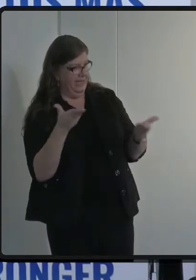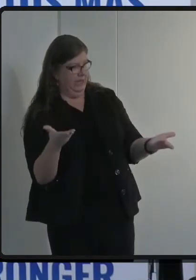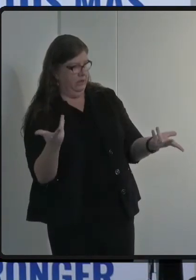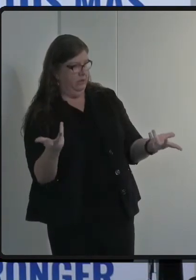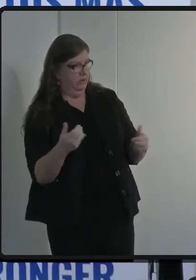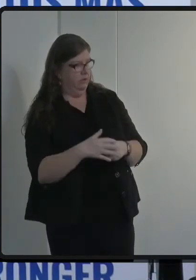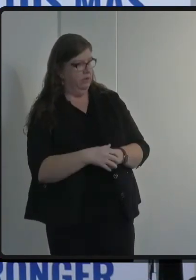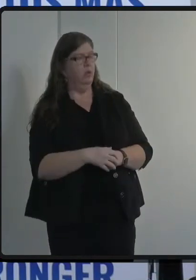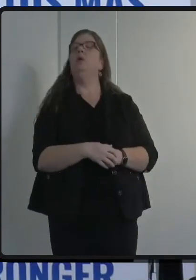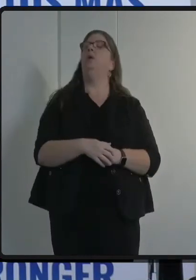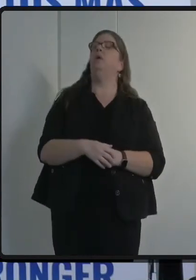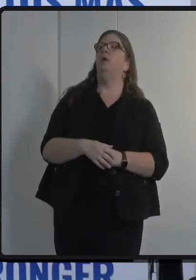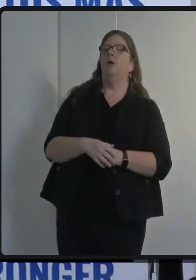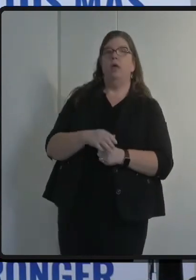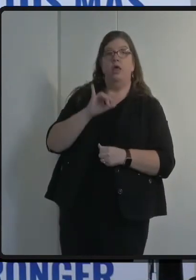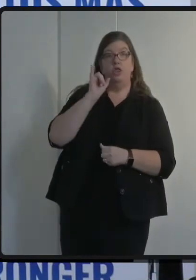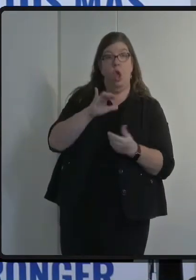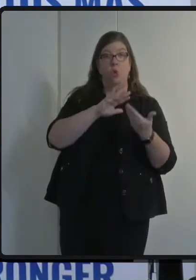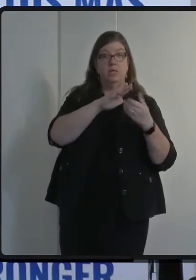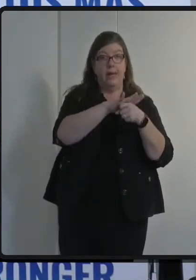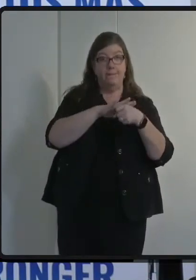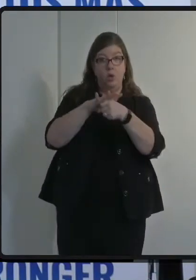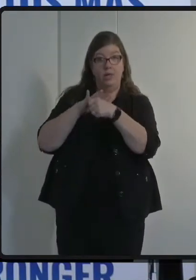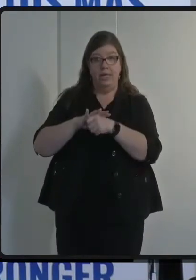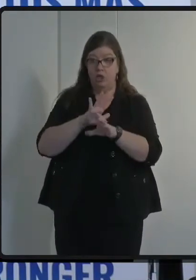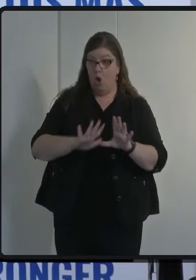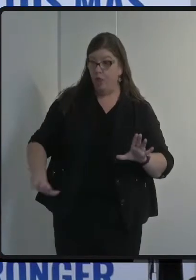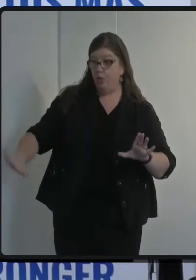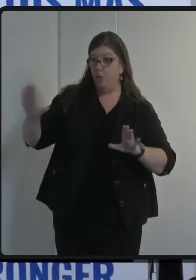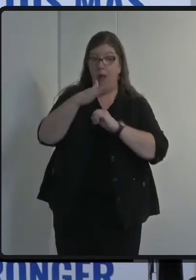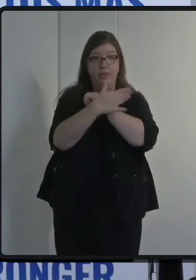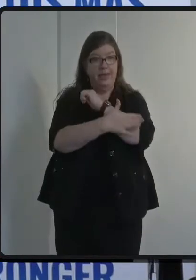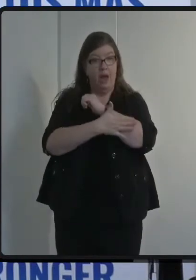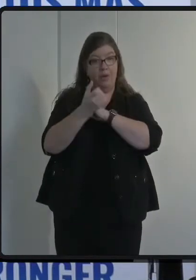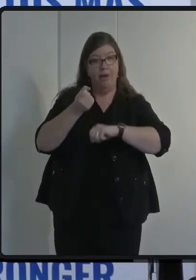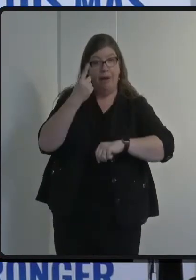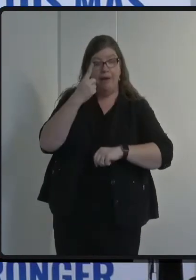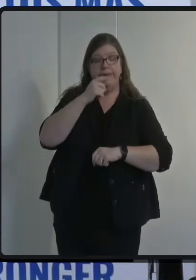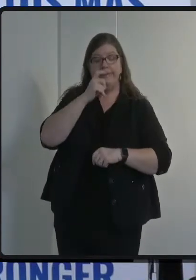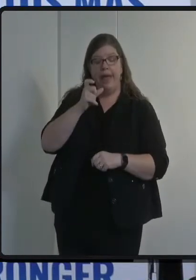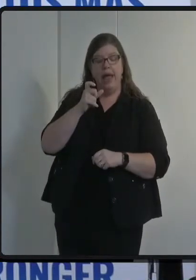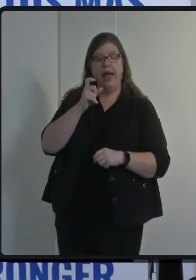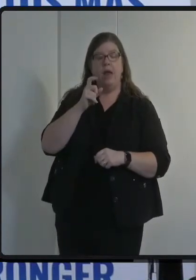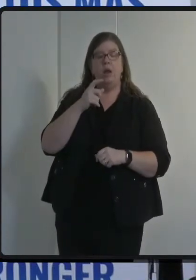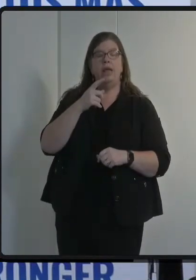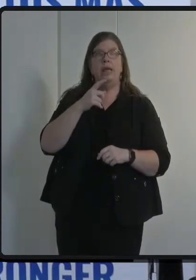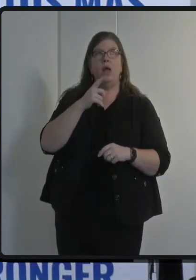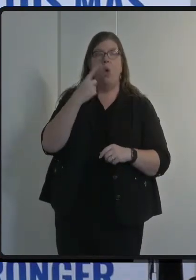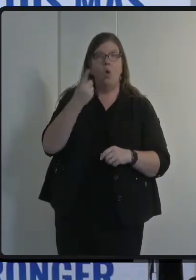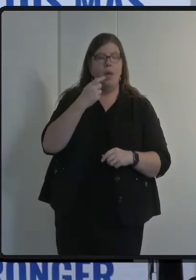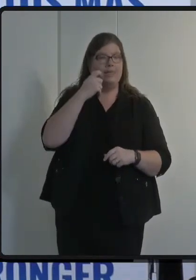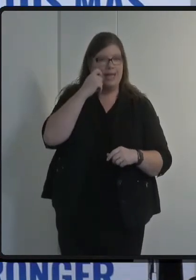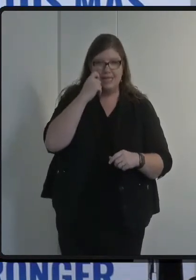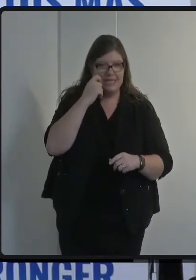So they are throughout our county, and they are not necessarily based on ethnicity, but